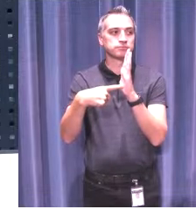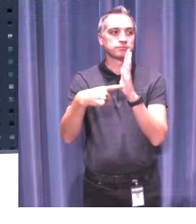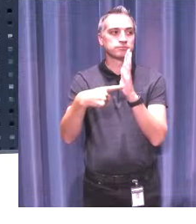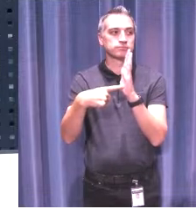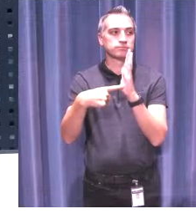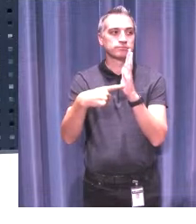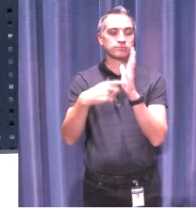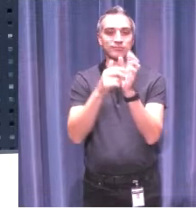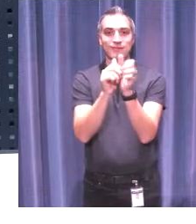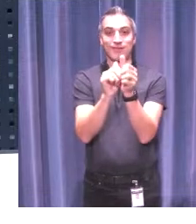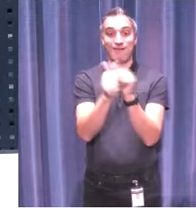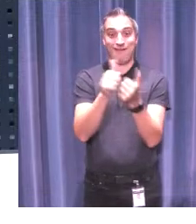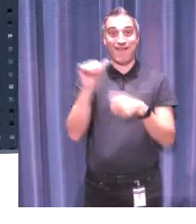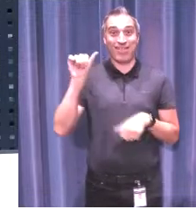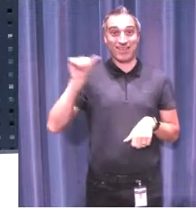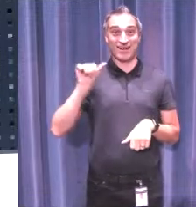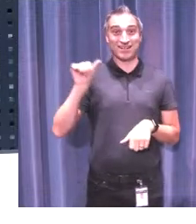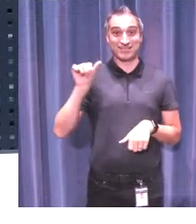athletics